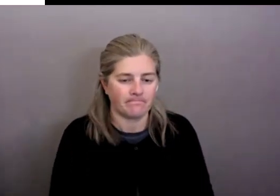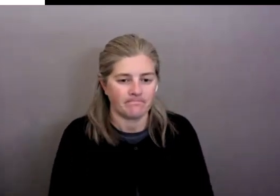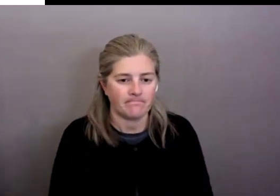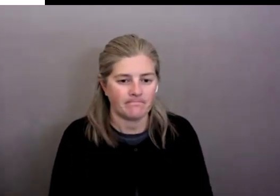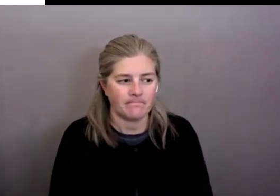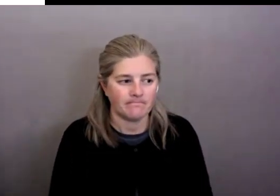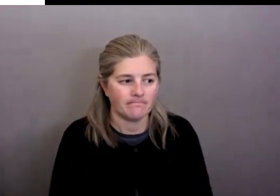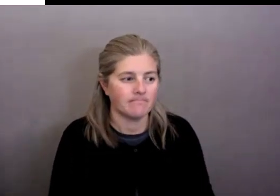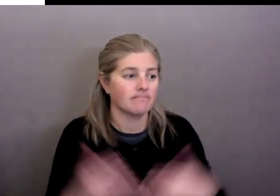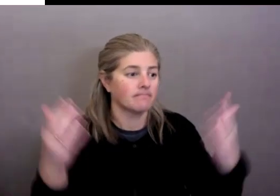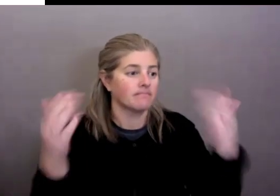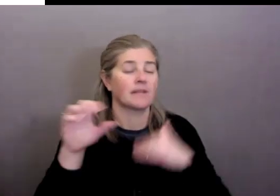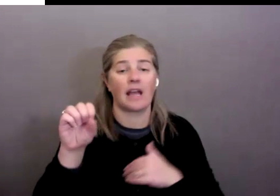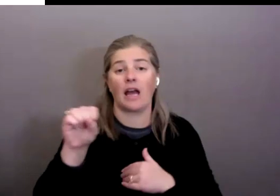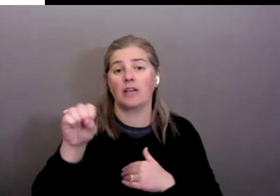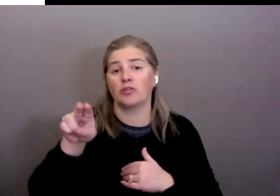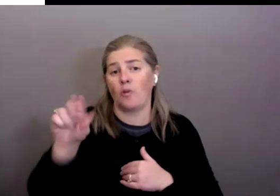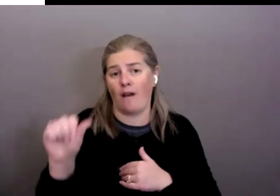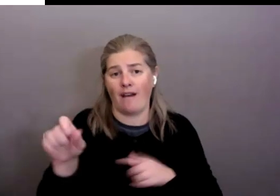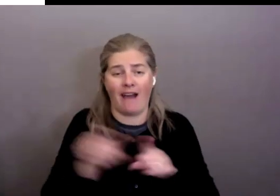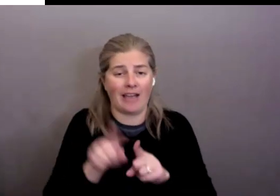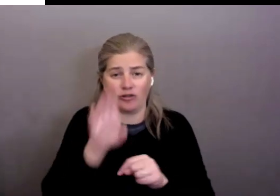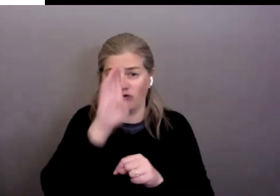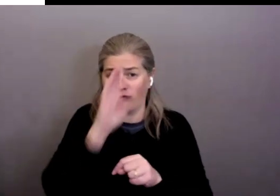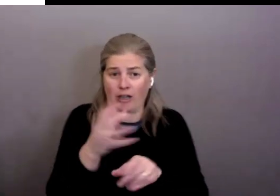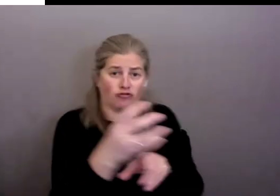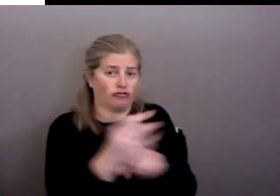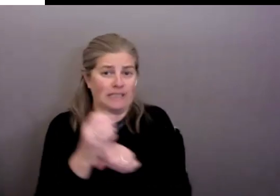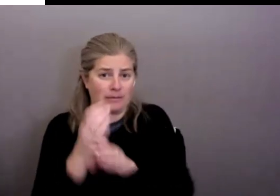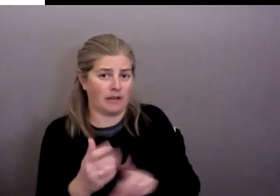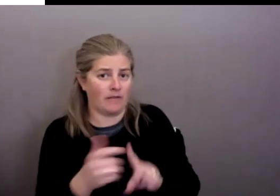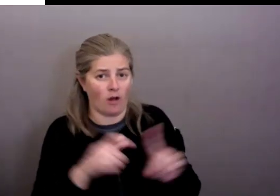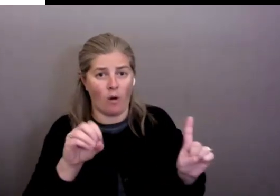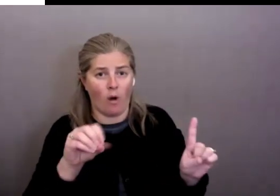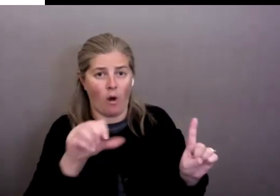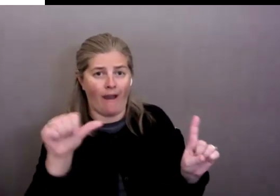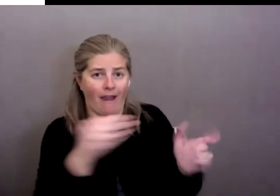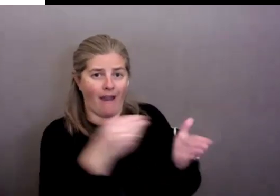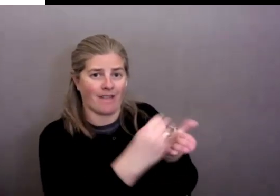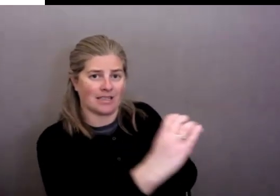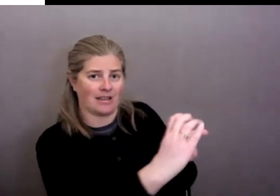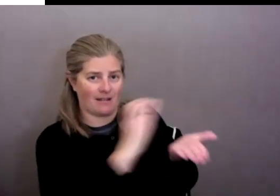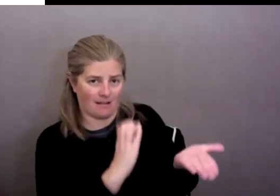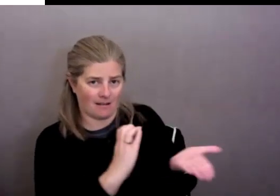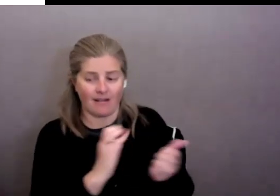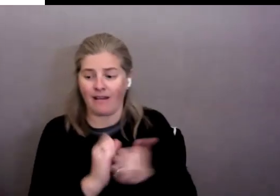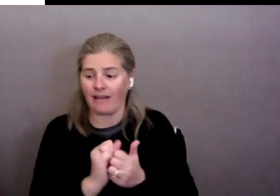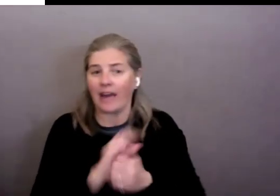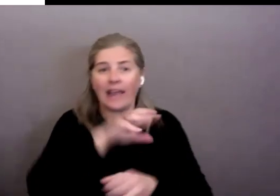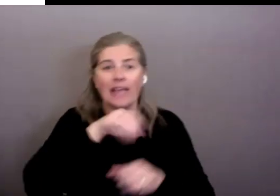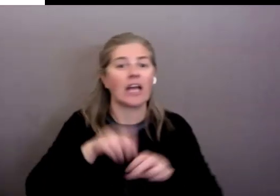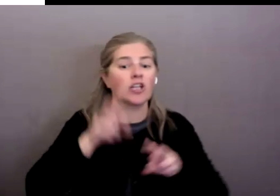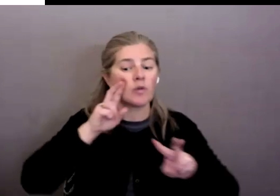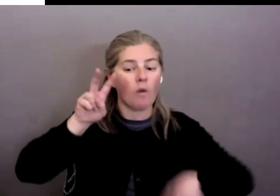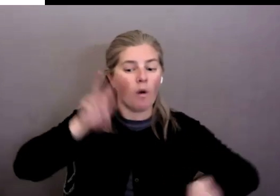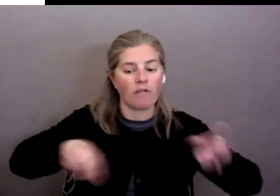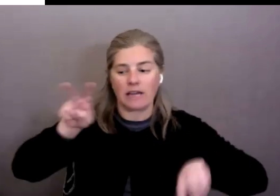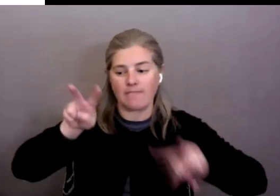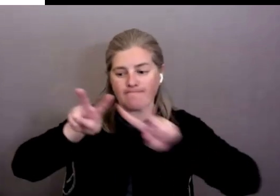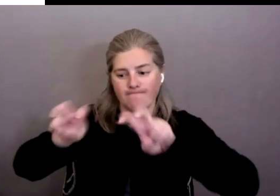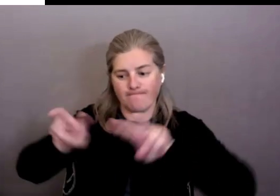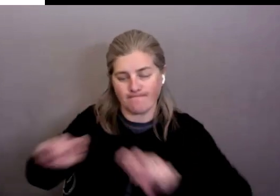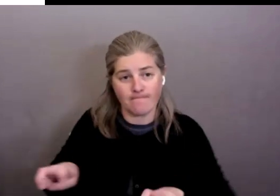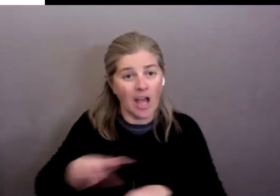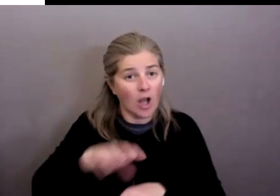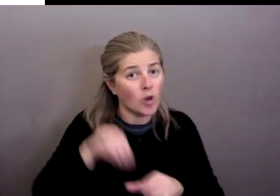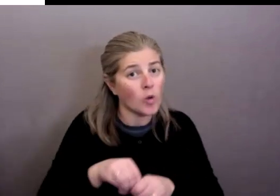The SUA, as the direct recipient of Older Americans Act funding, always has the ability to engage in oversight for subrecipients, including the